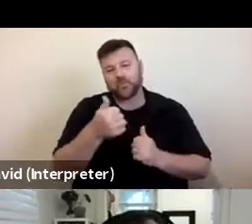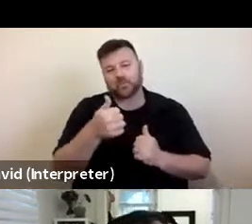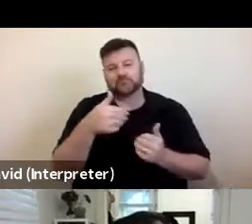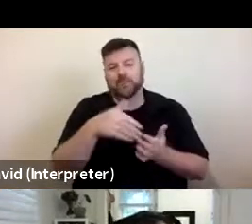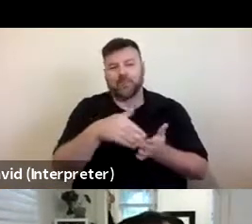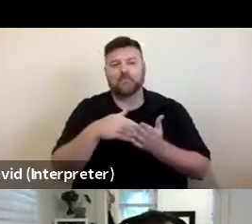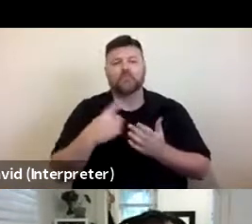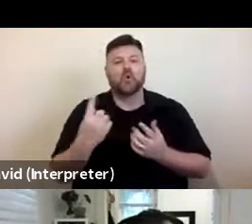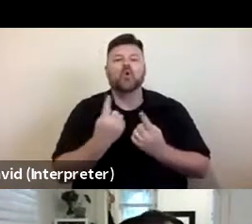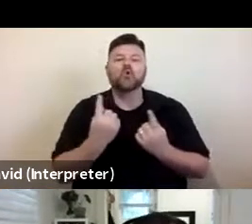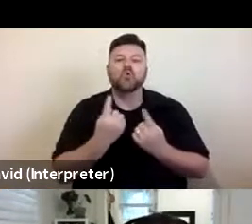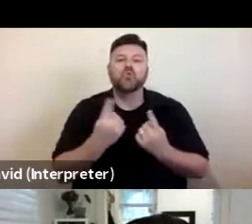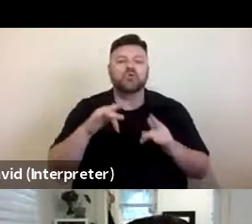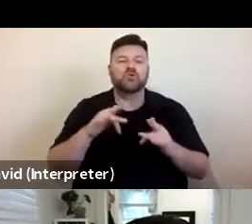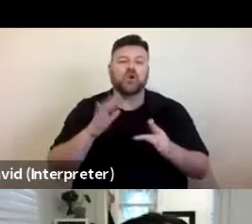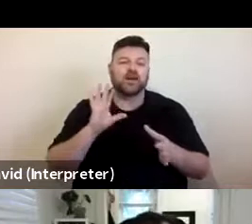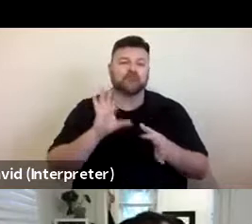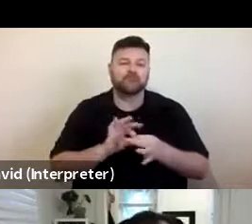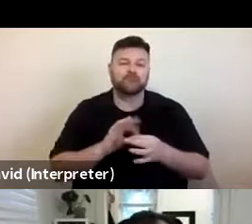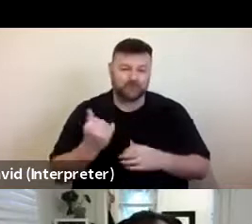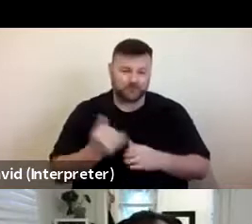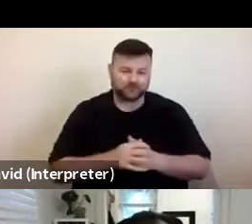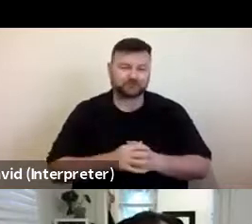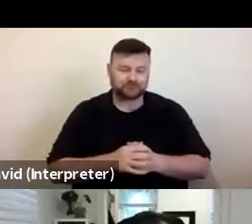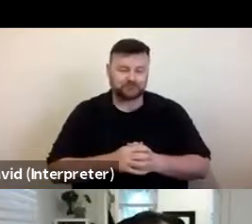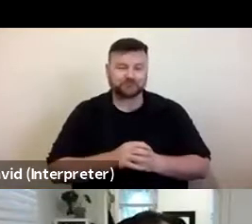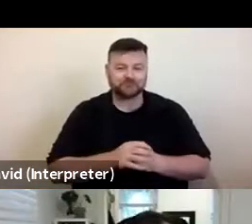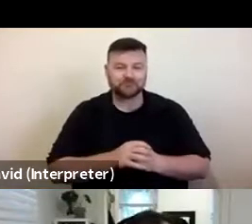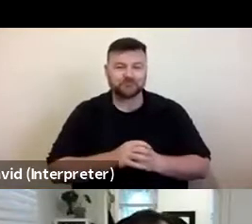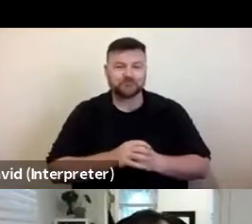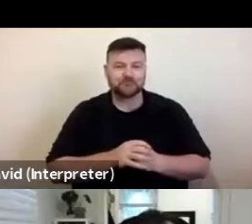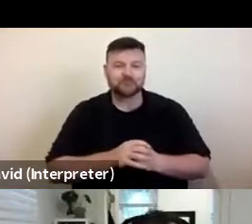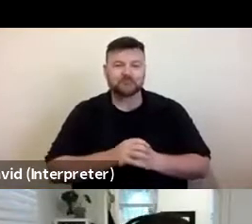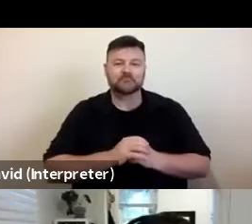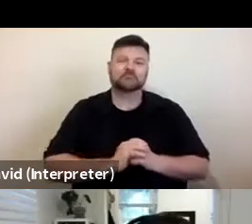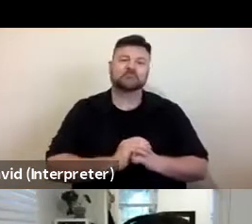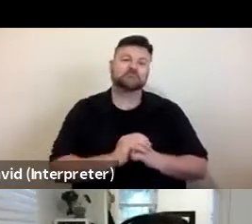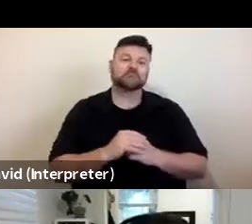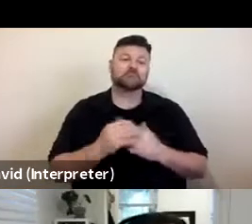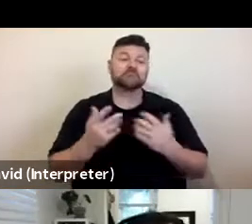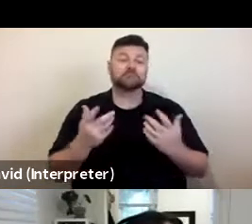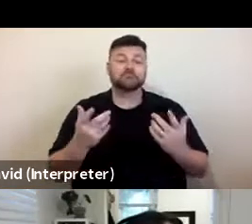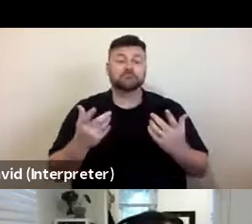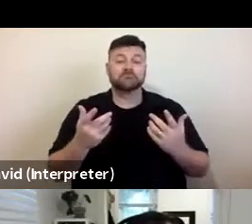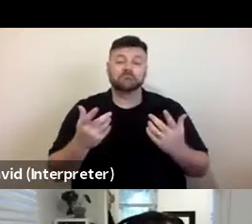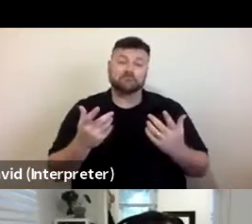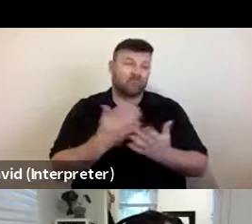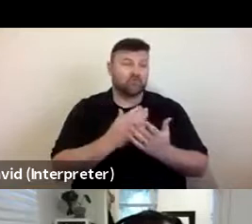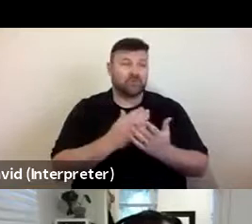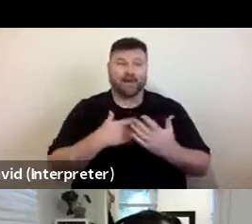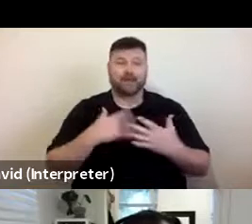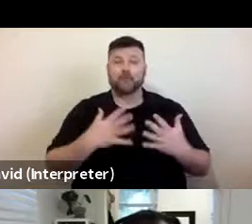our guests joining us online that haven't been with us before. So I'd like to just start with a big